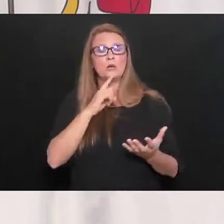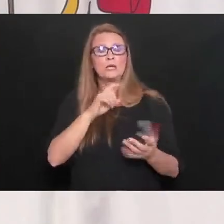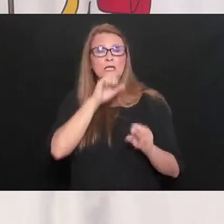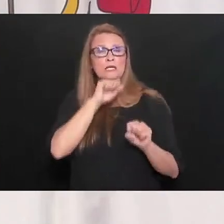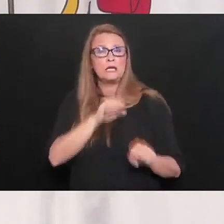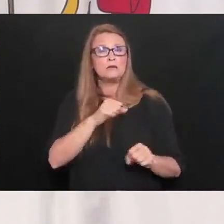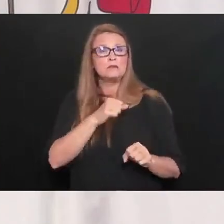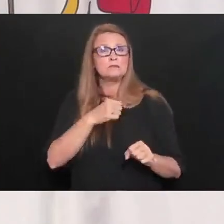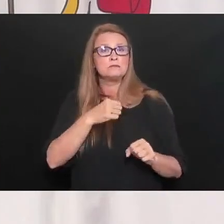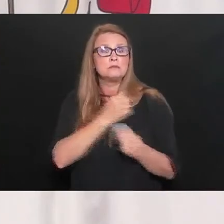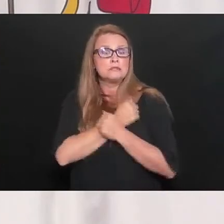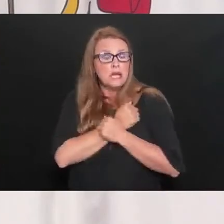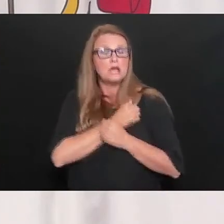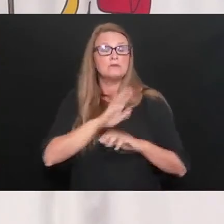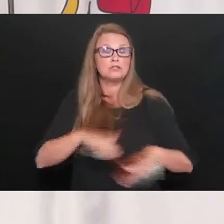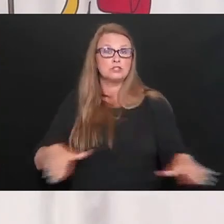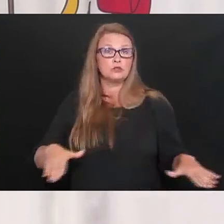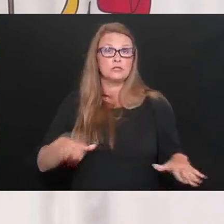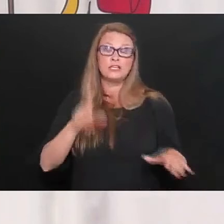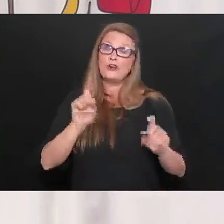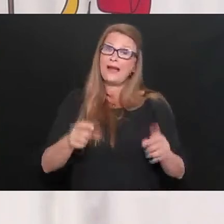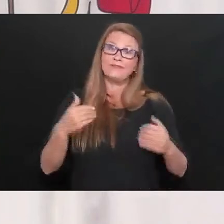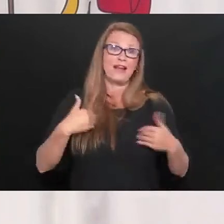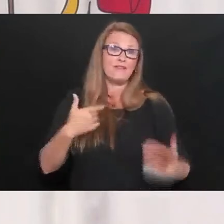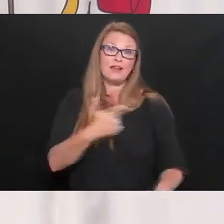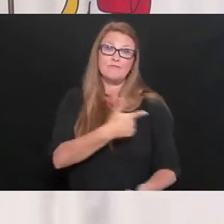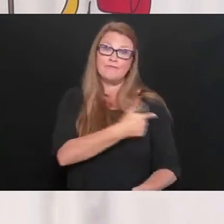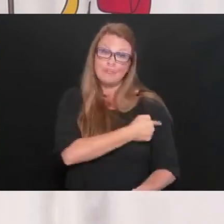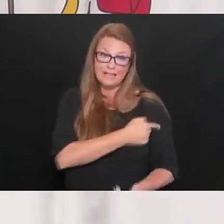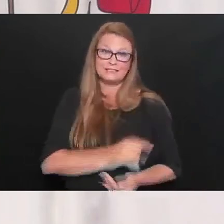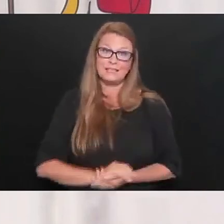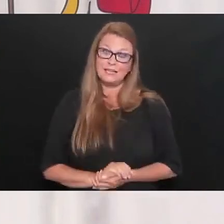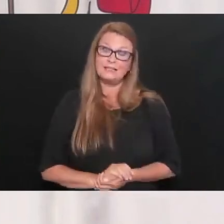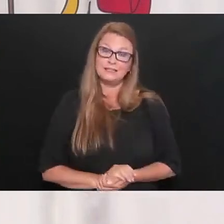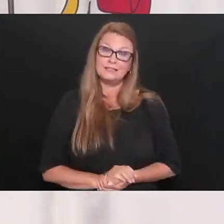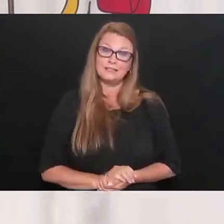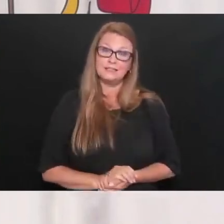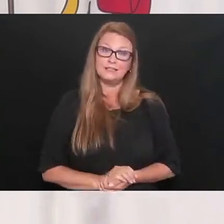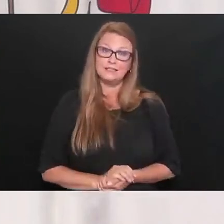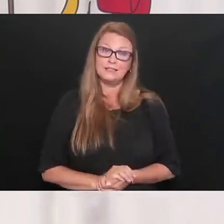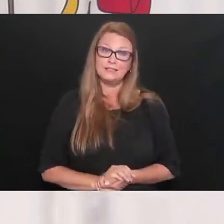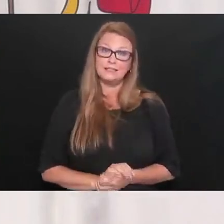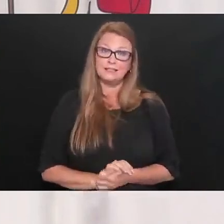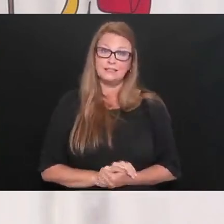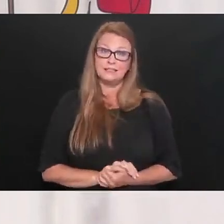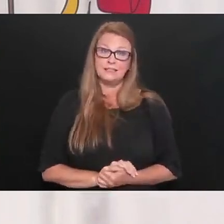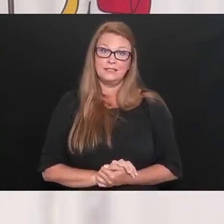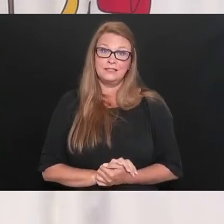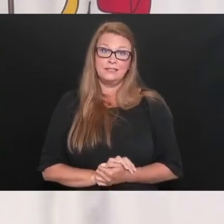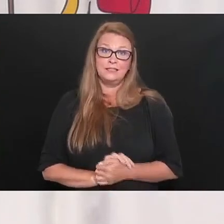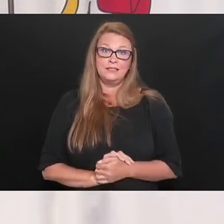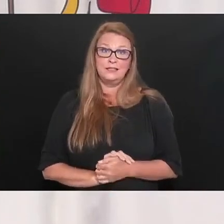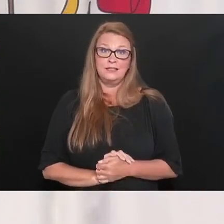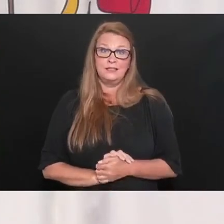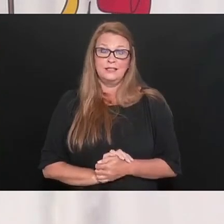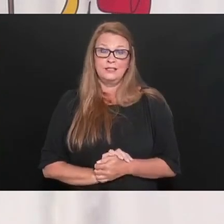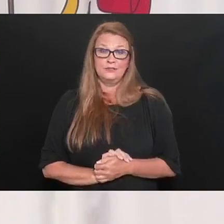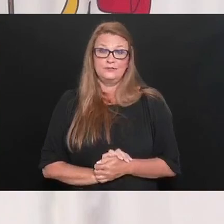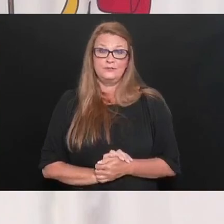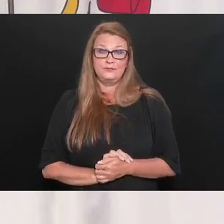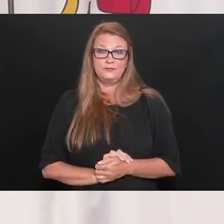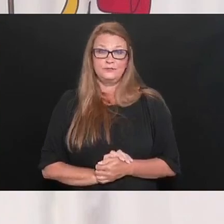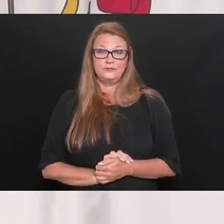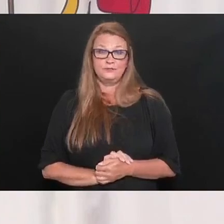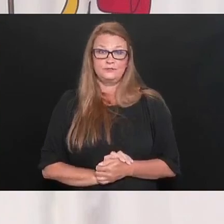kids vaccinated. You've got to really listen to me on this. From the standpoint of all that we know, and this is all we